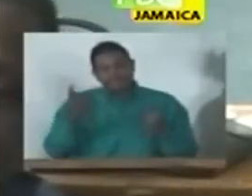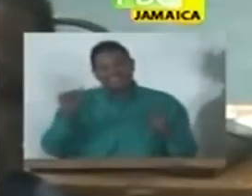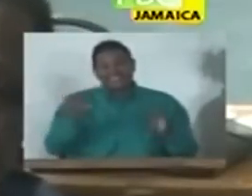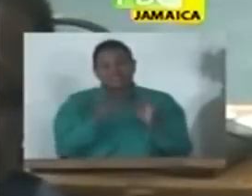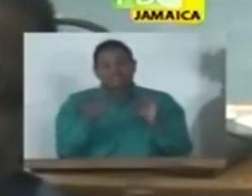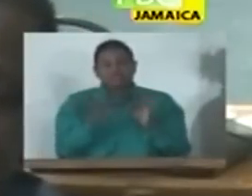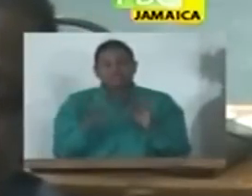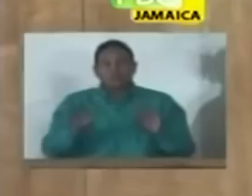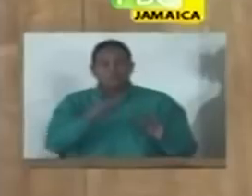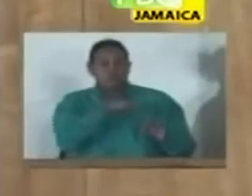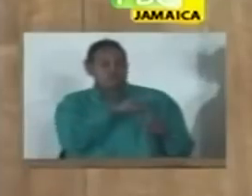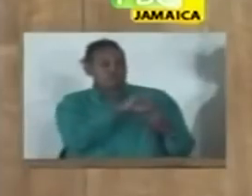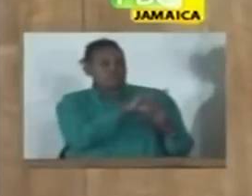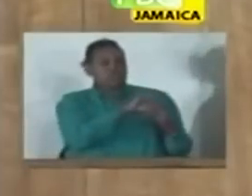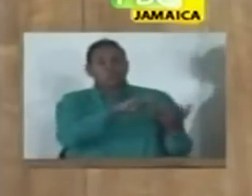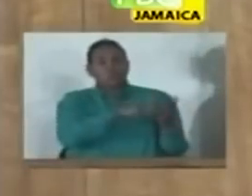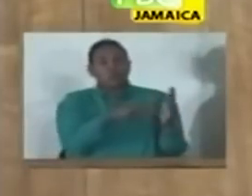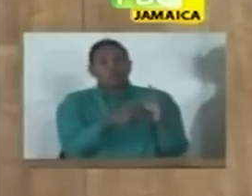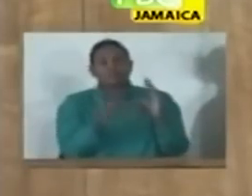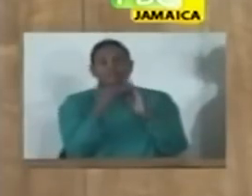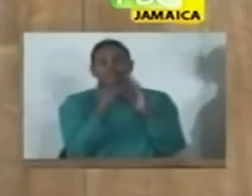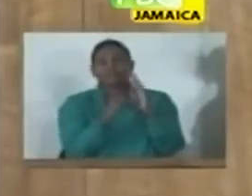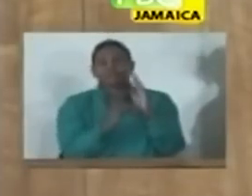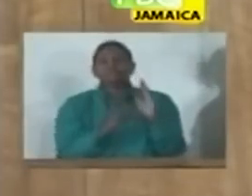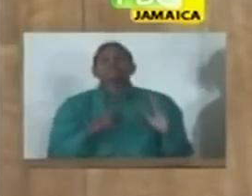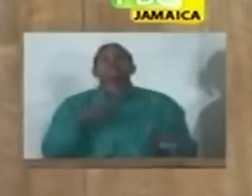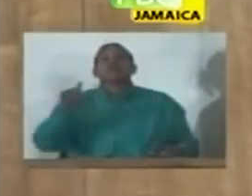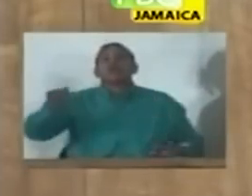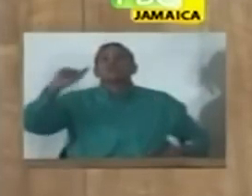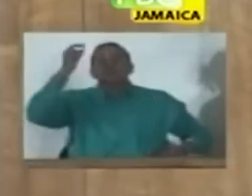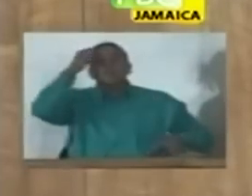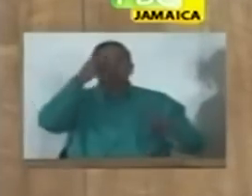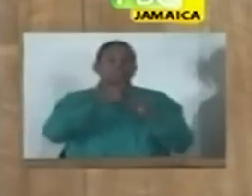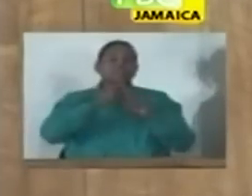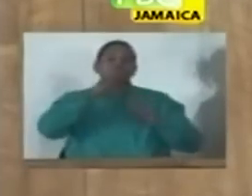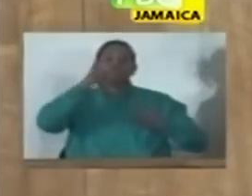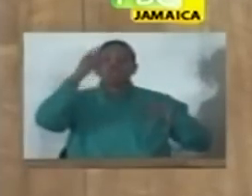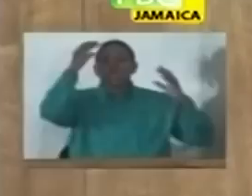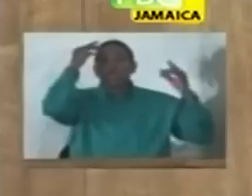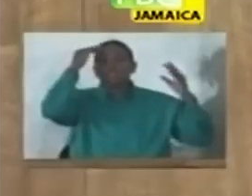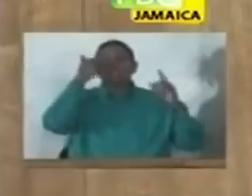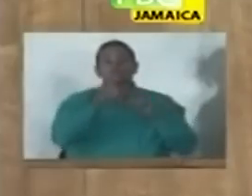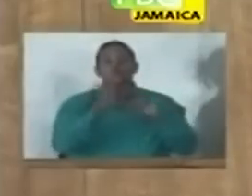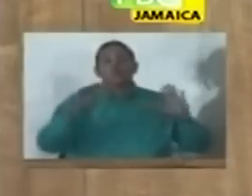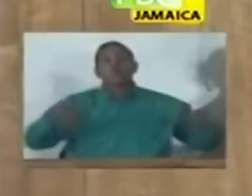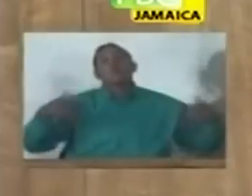So that I'm asking the government to consider,